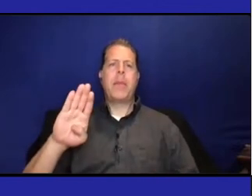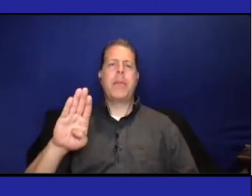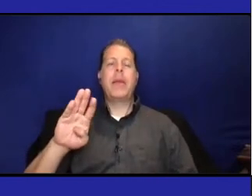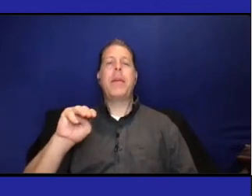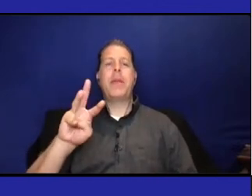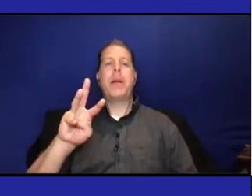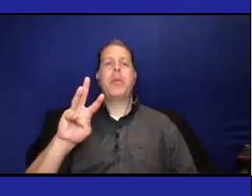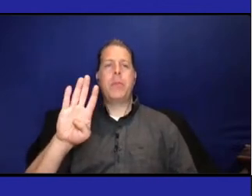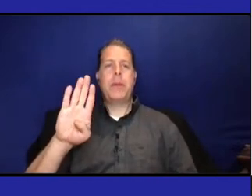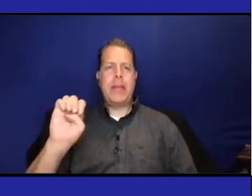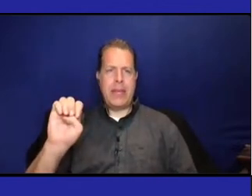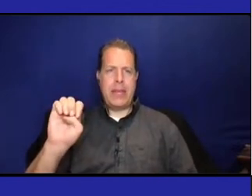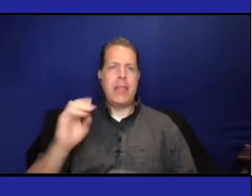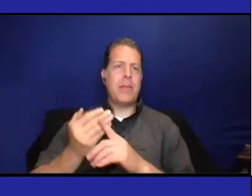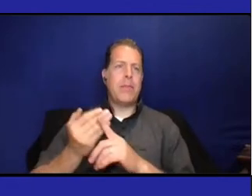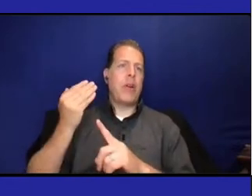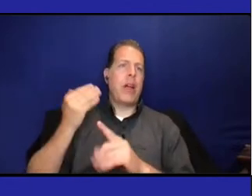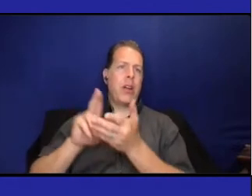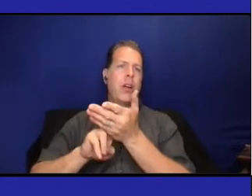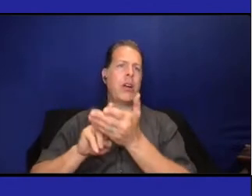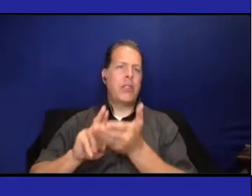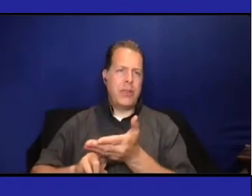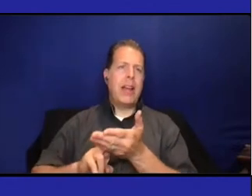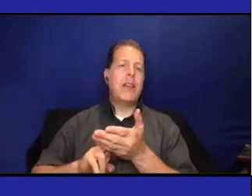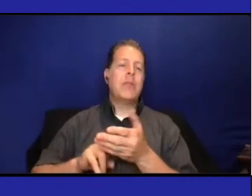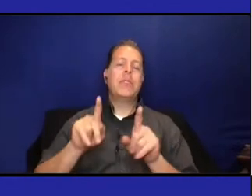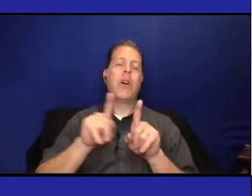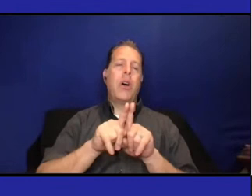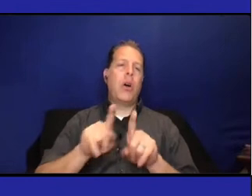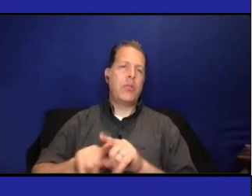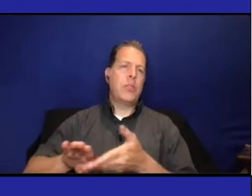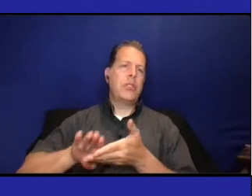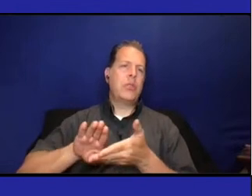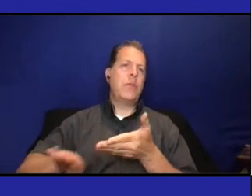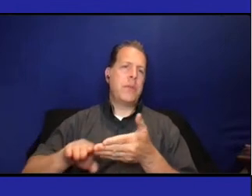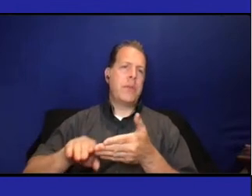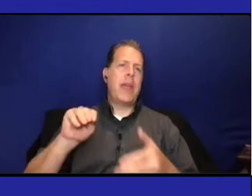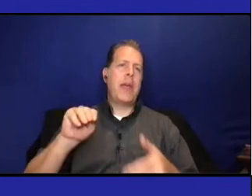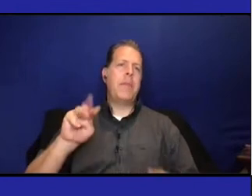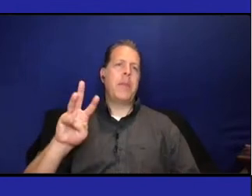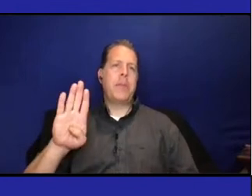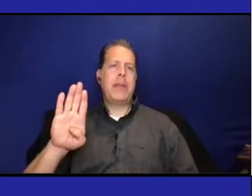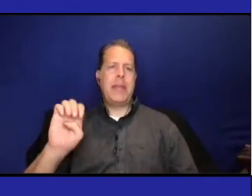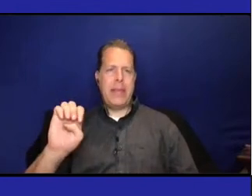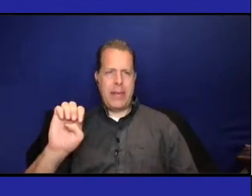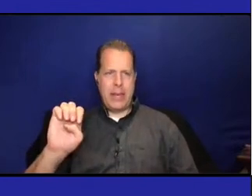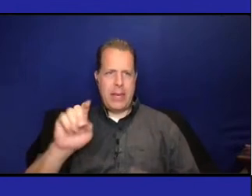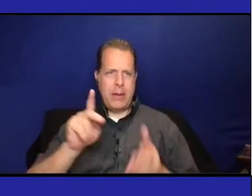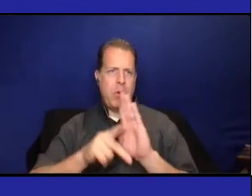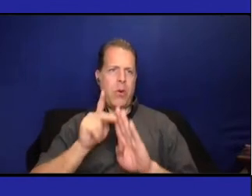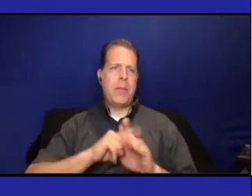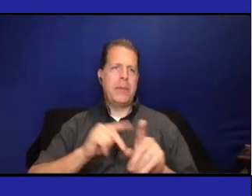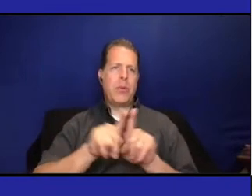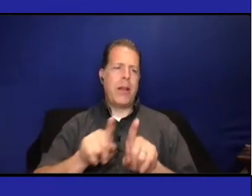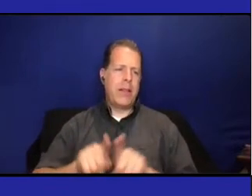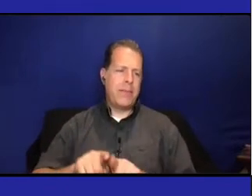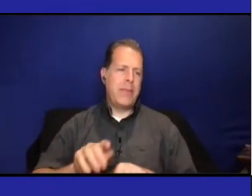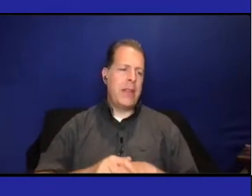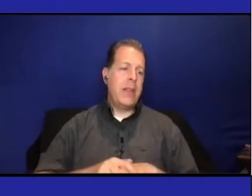The prior contract was also excluded from the MWBE program as well.